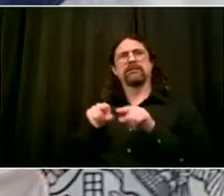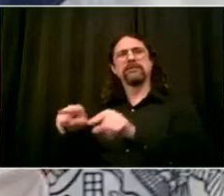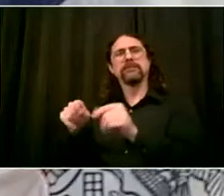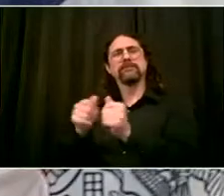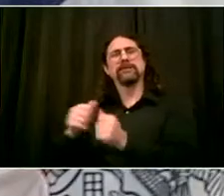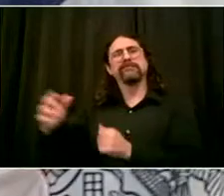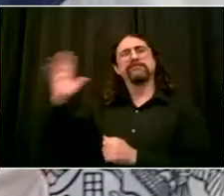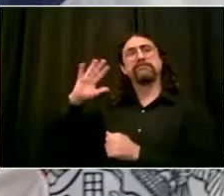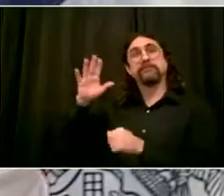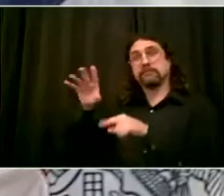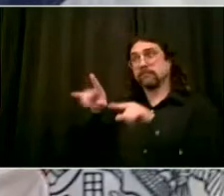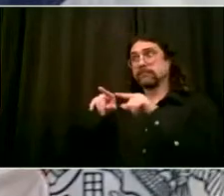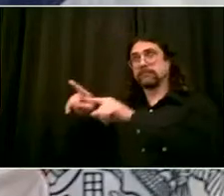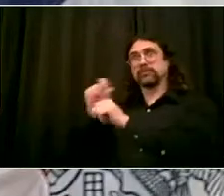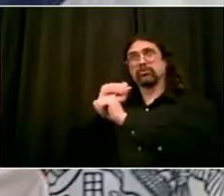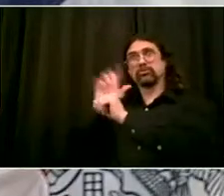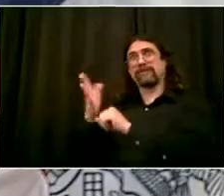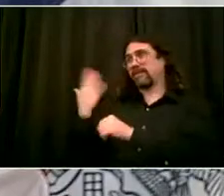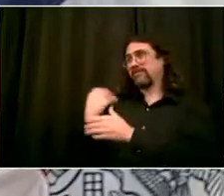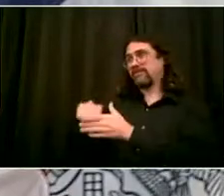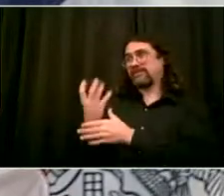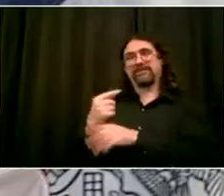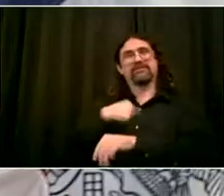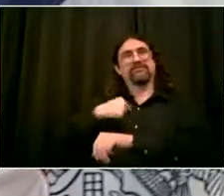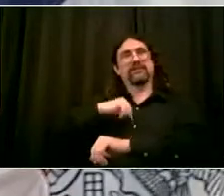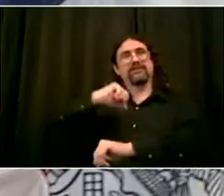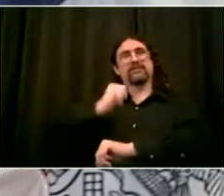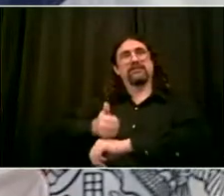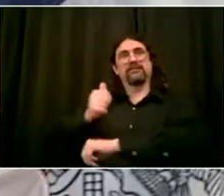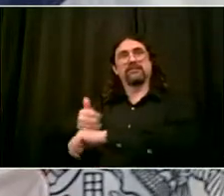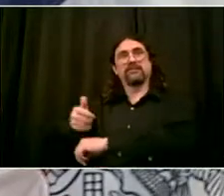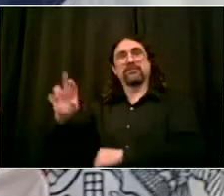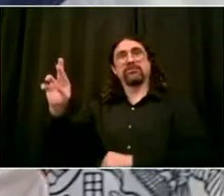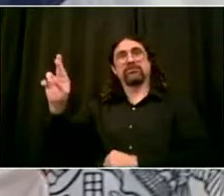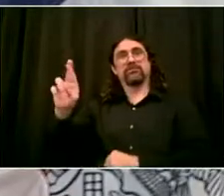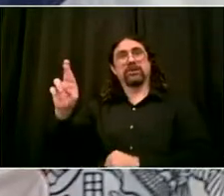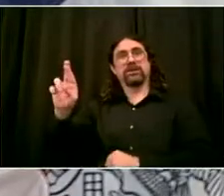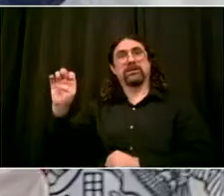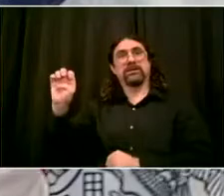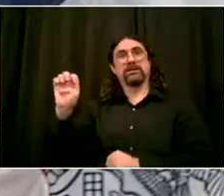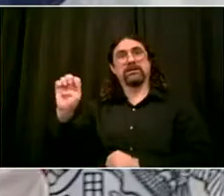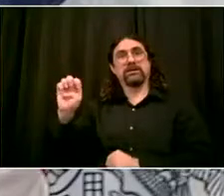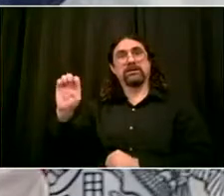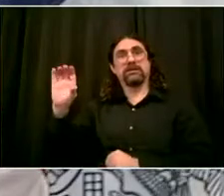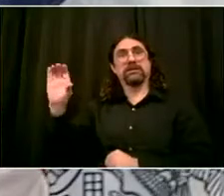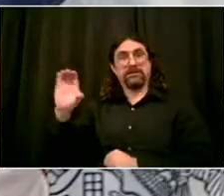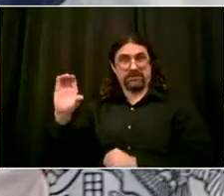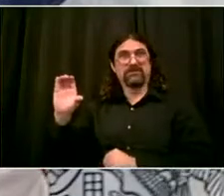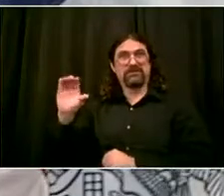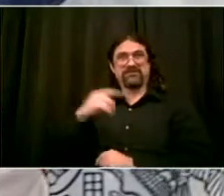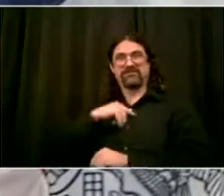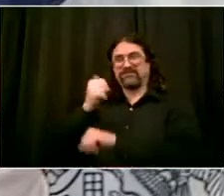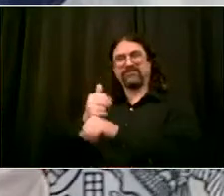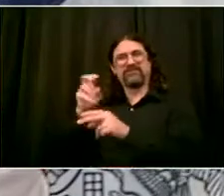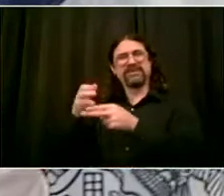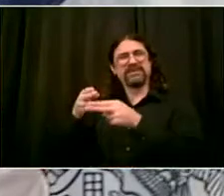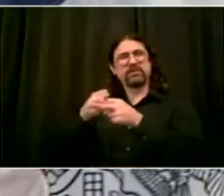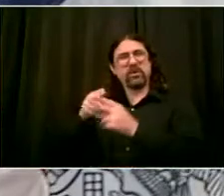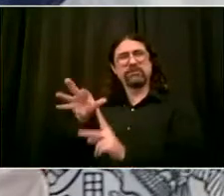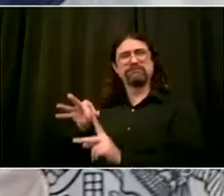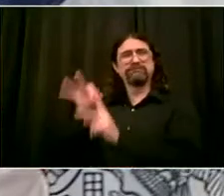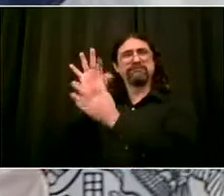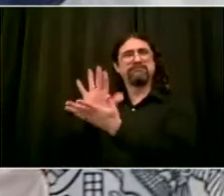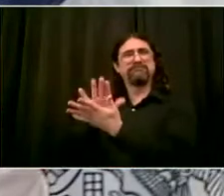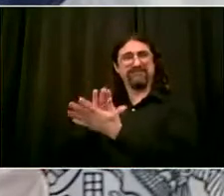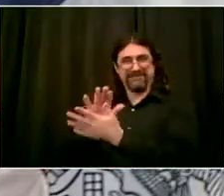think unfortunately one of the reasons why is very much about Co so many people are home a lot of people who